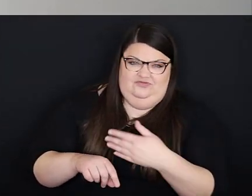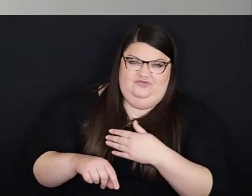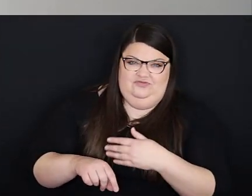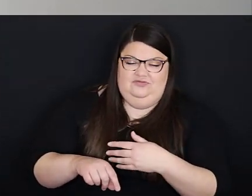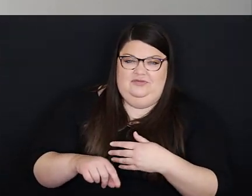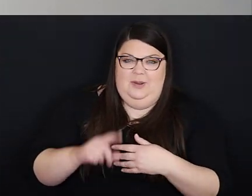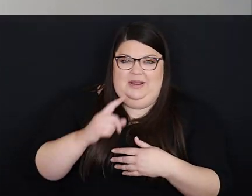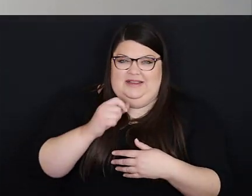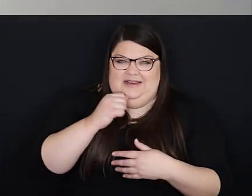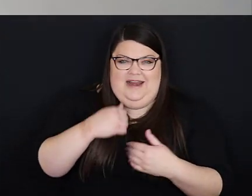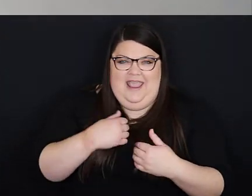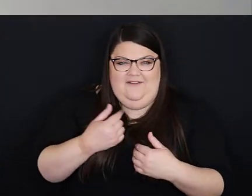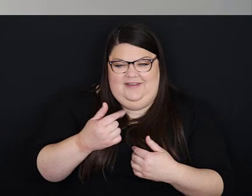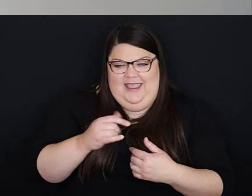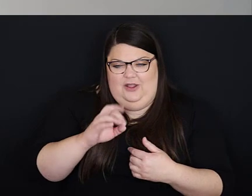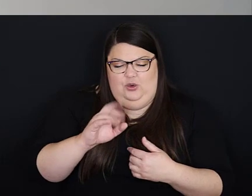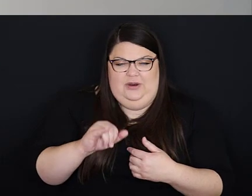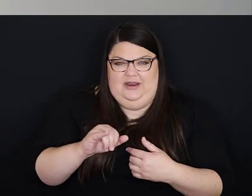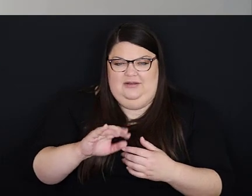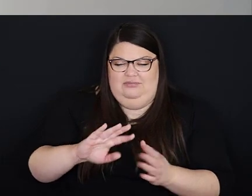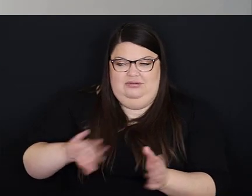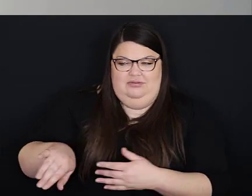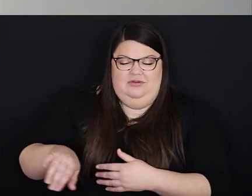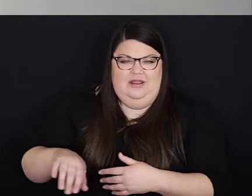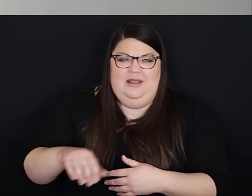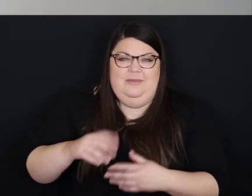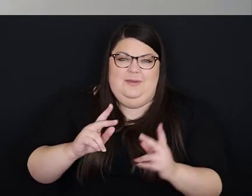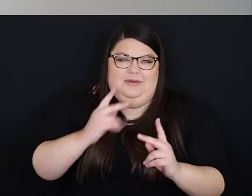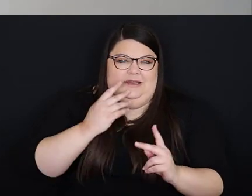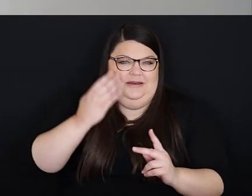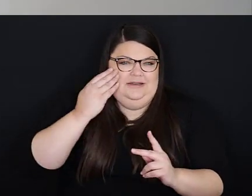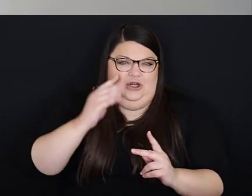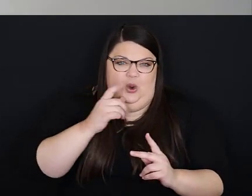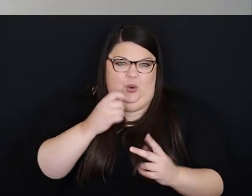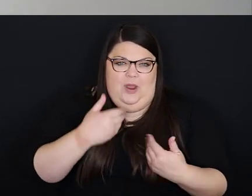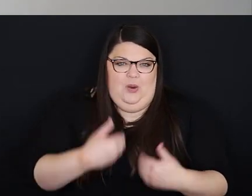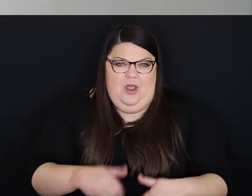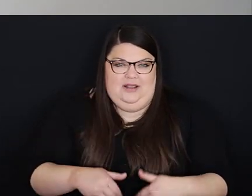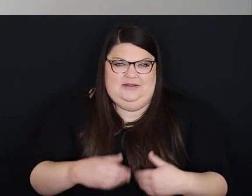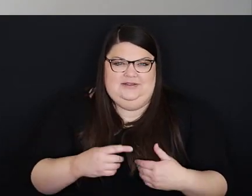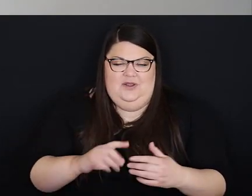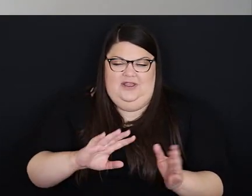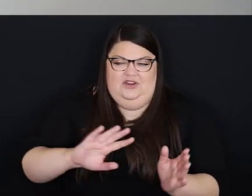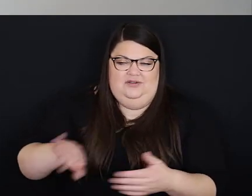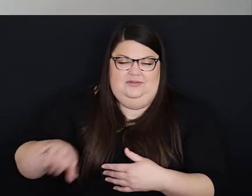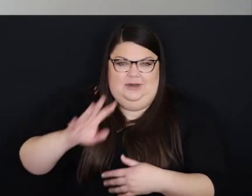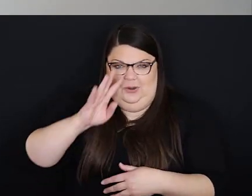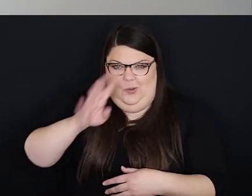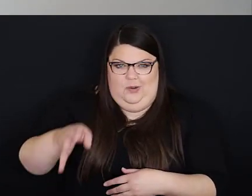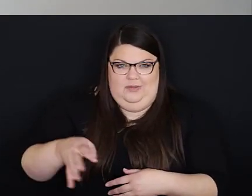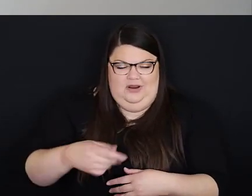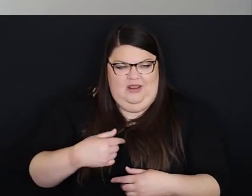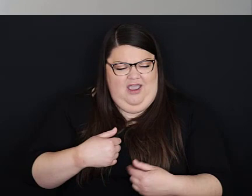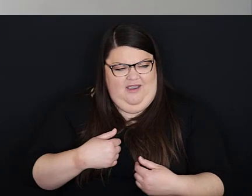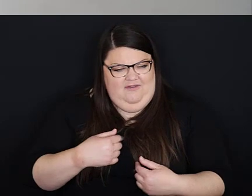off because I didn't have a gallery. In other words, I was completely unknown. And so it was, for me,